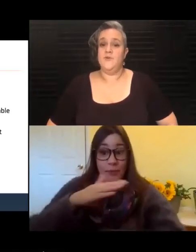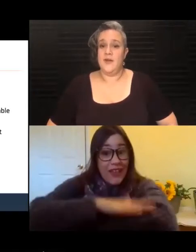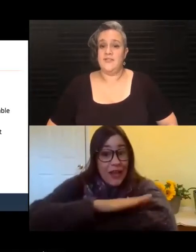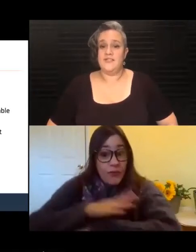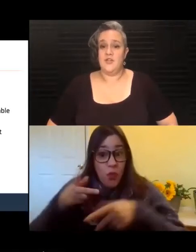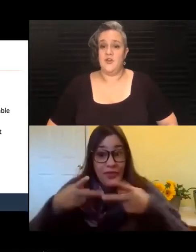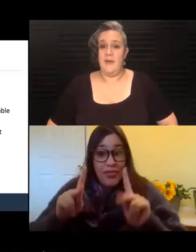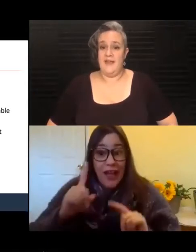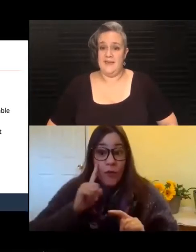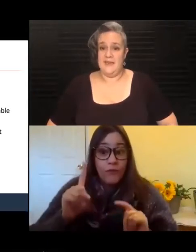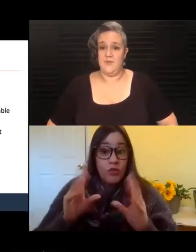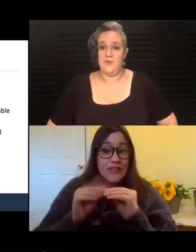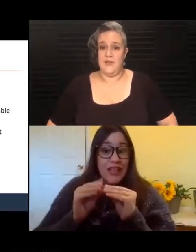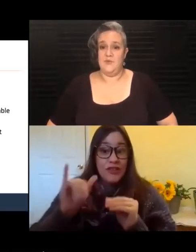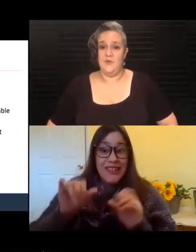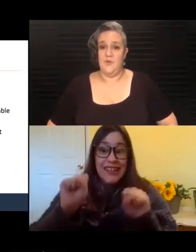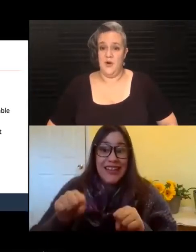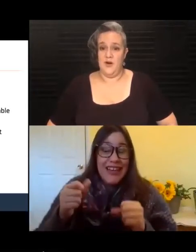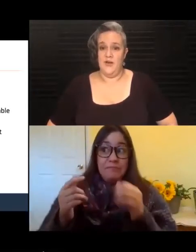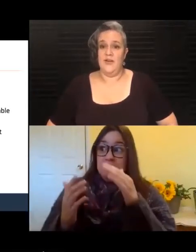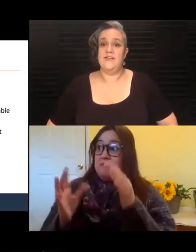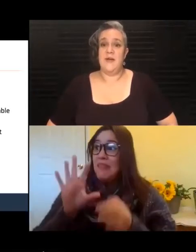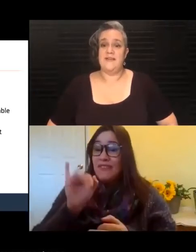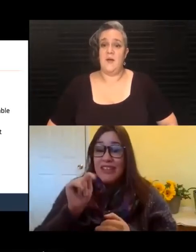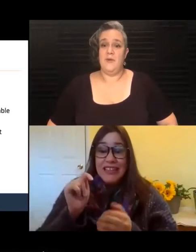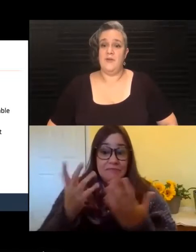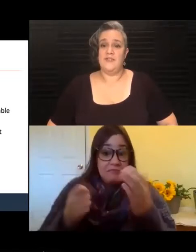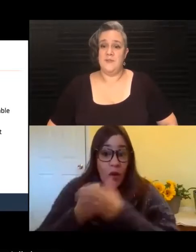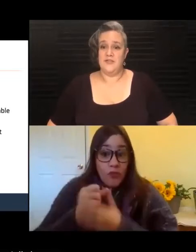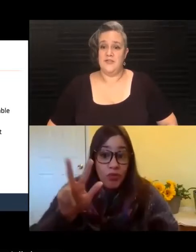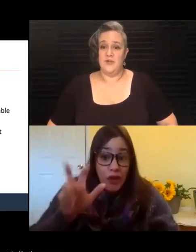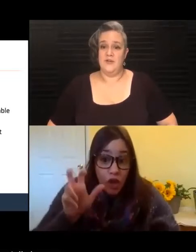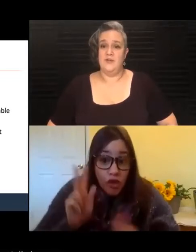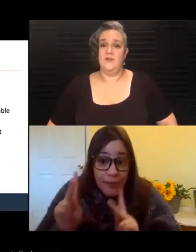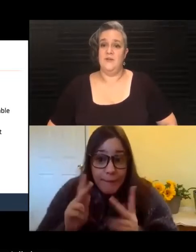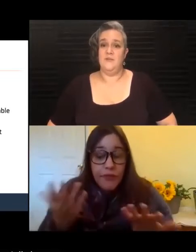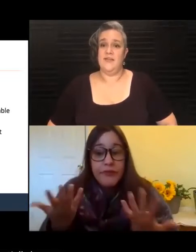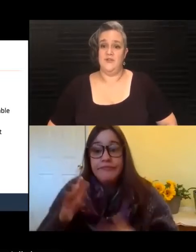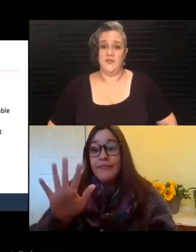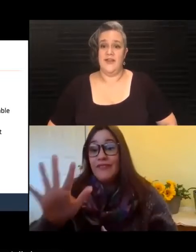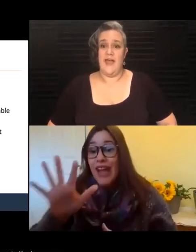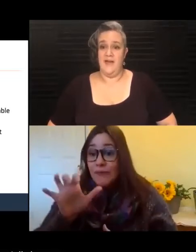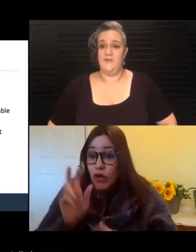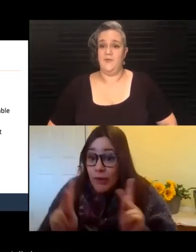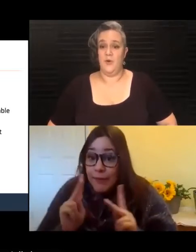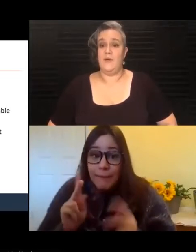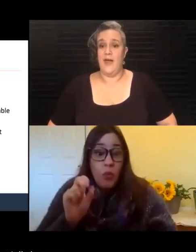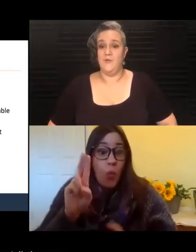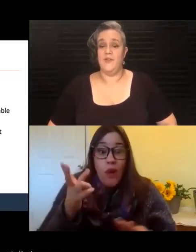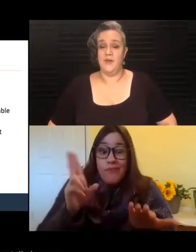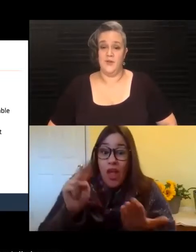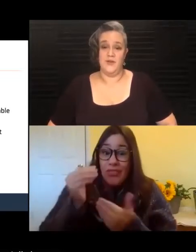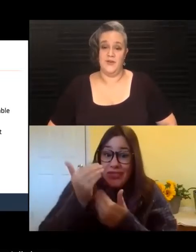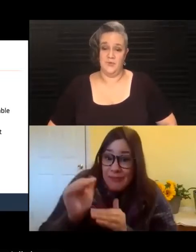You also have to consider your capacity, as was mentioned before. It depends how many participants you could potentially have or